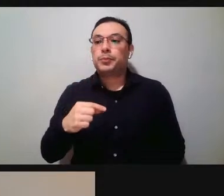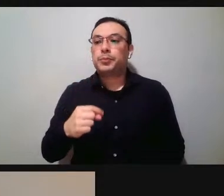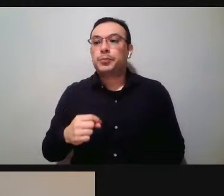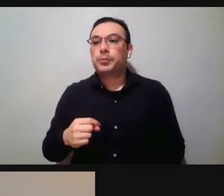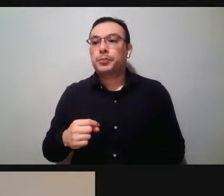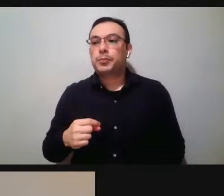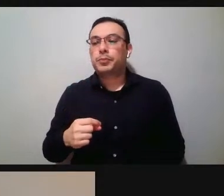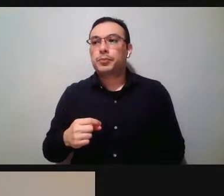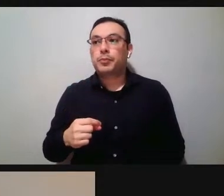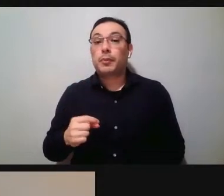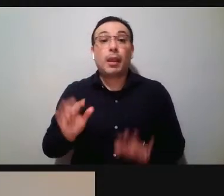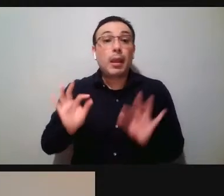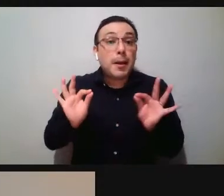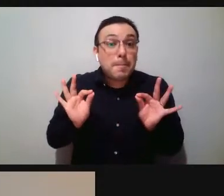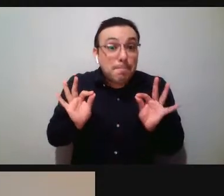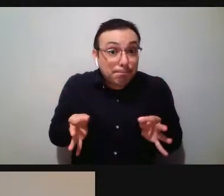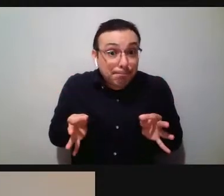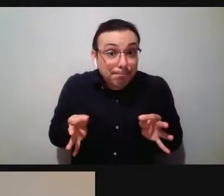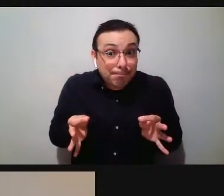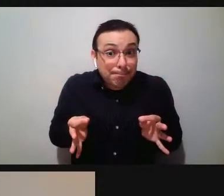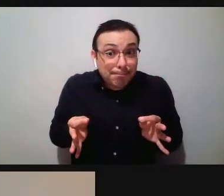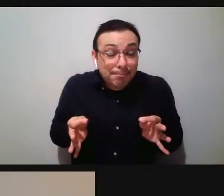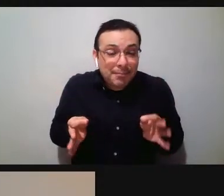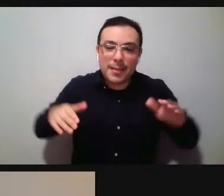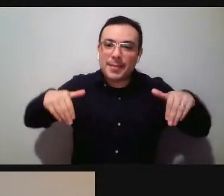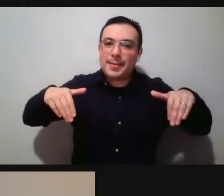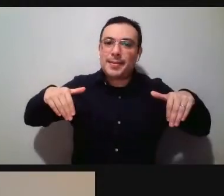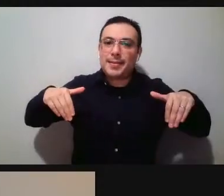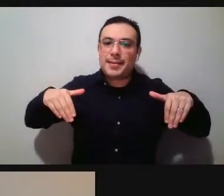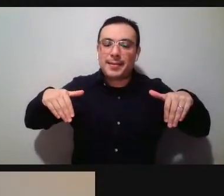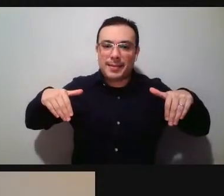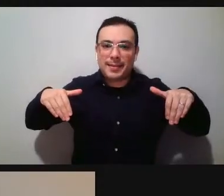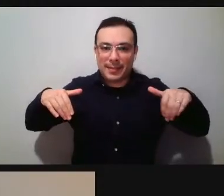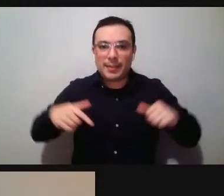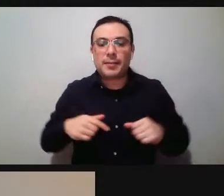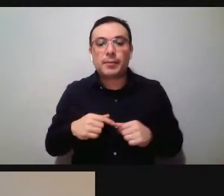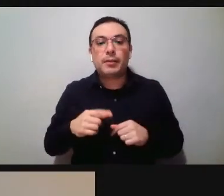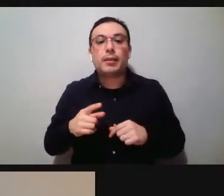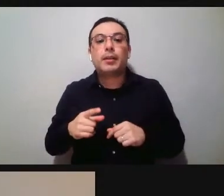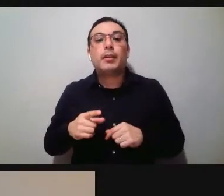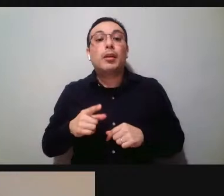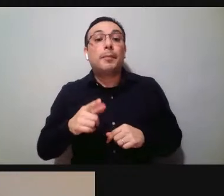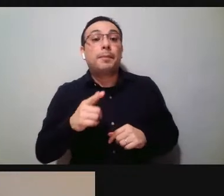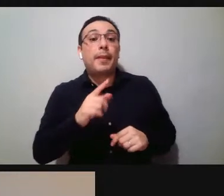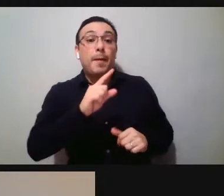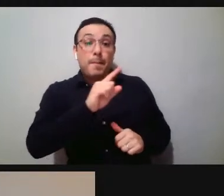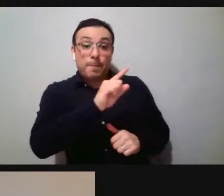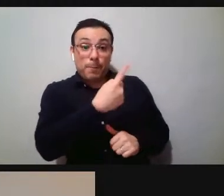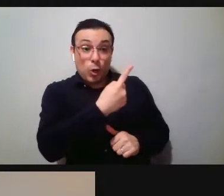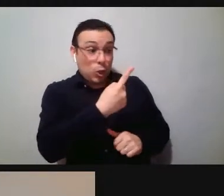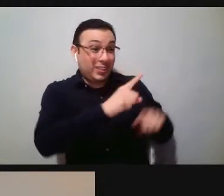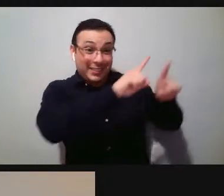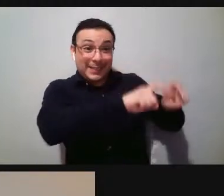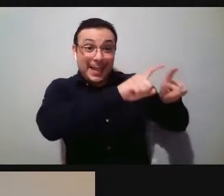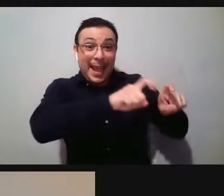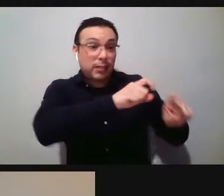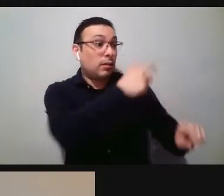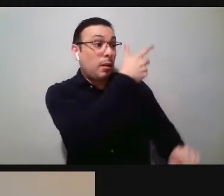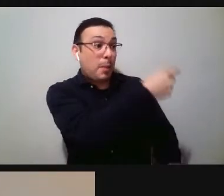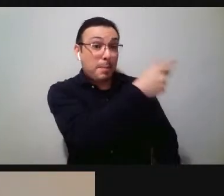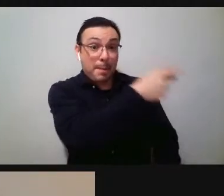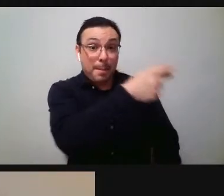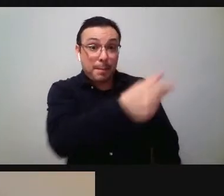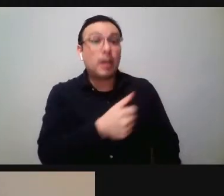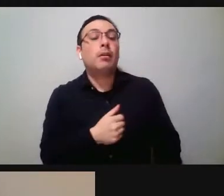data's still out on this, so we don't know exactly. You know, they've been tracking the initial people who were in the vaccine trials, and so far